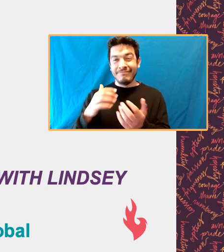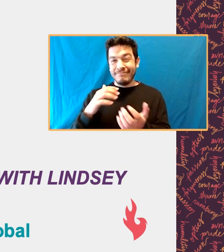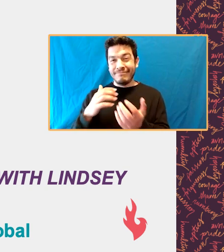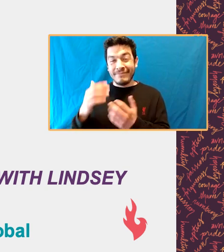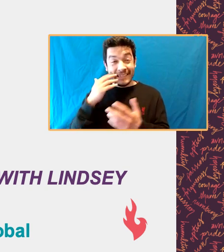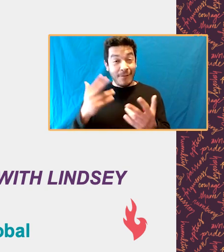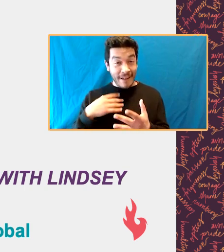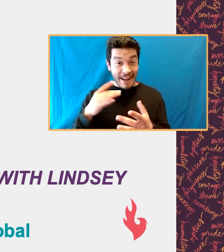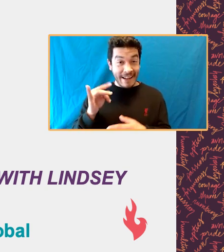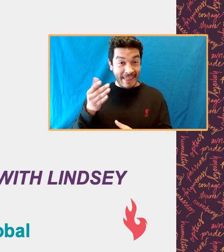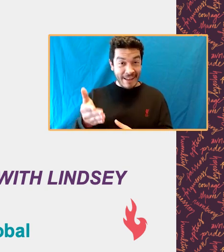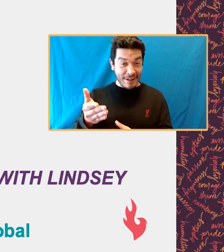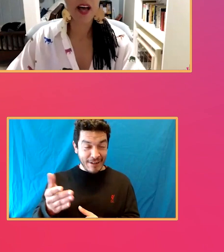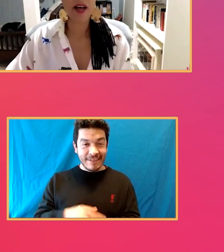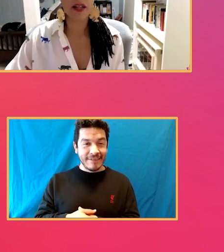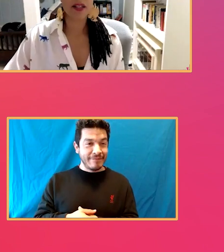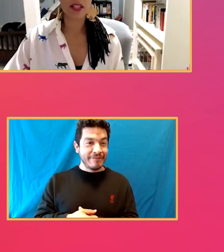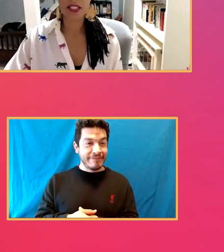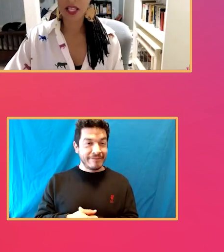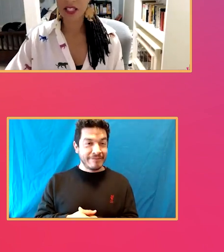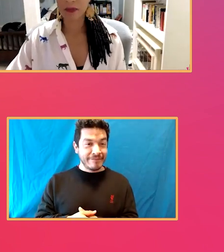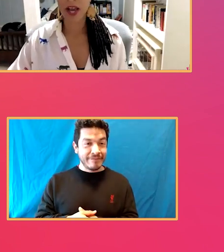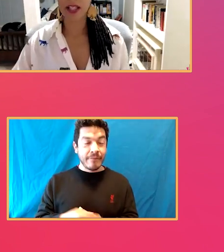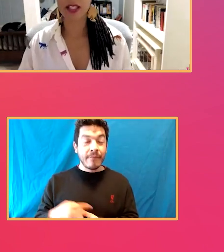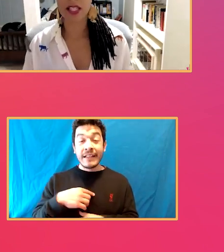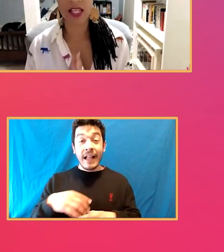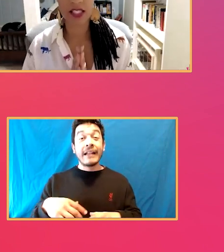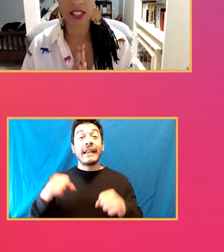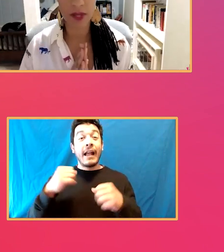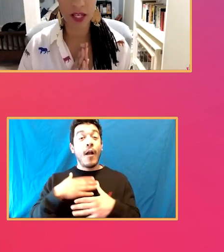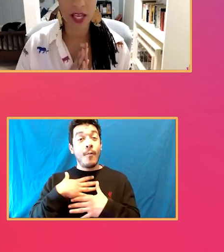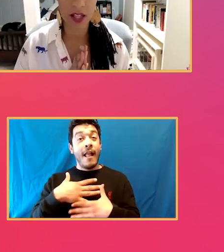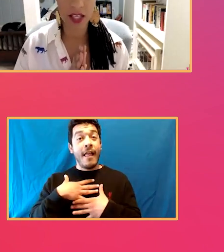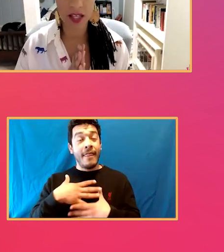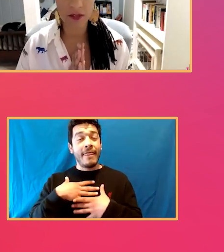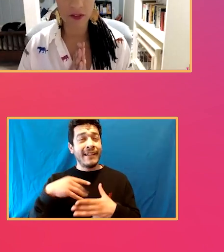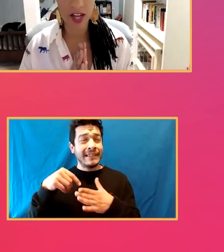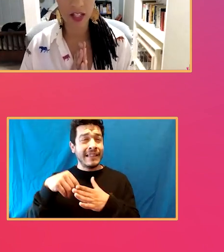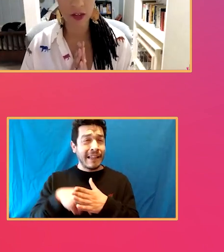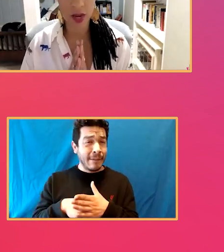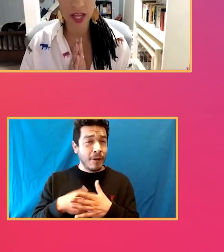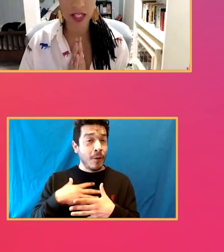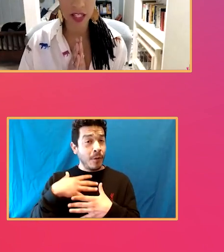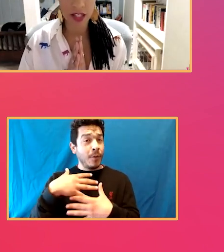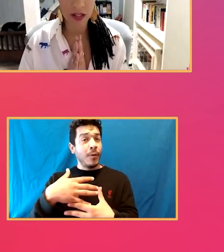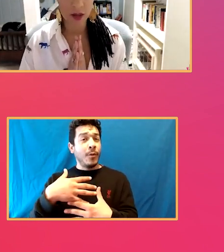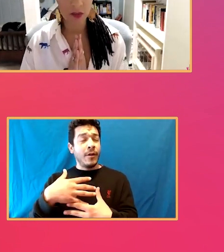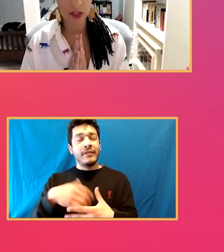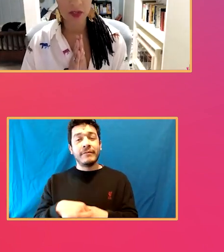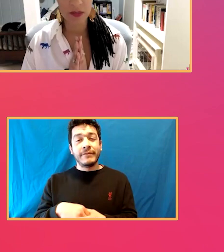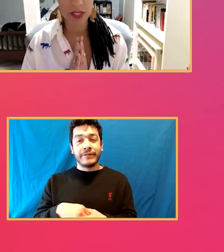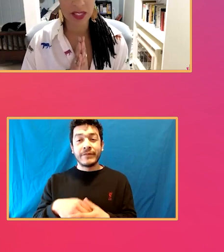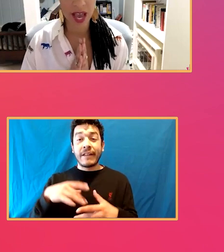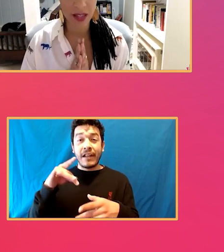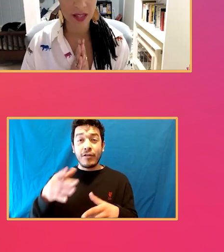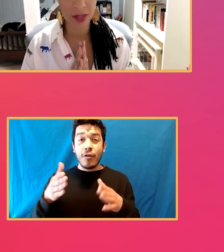See what I did there? See what I did? Let's take a deep breath. Taking a deep inhale in, finding your way here,